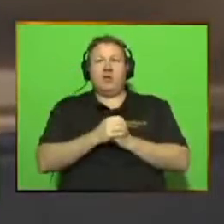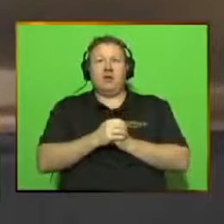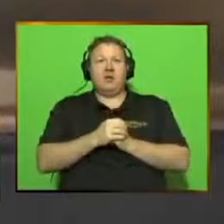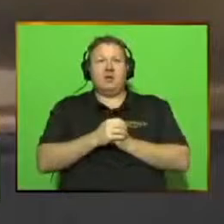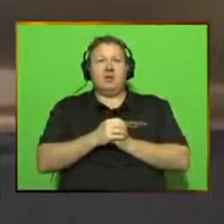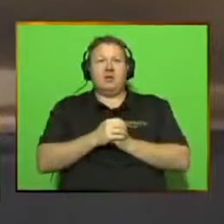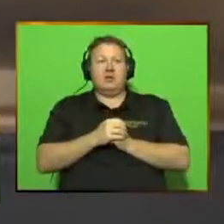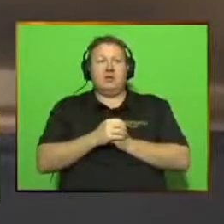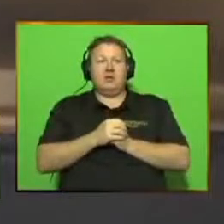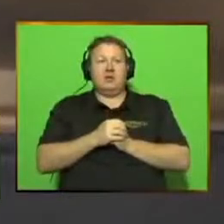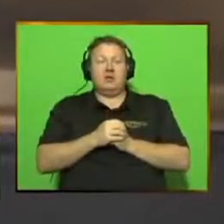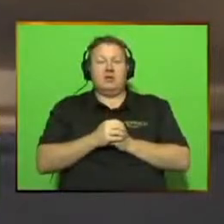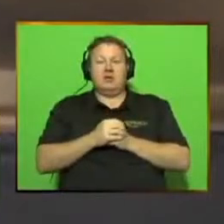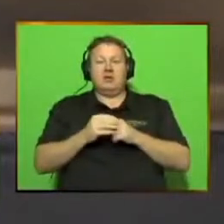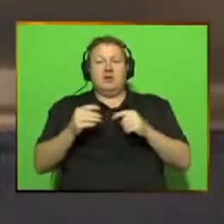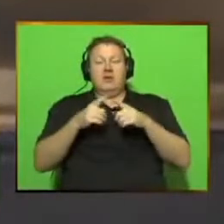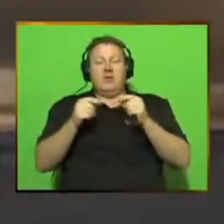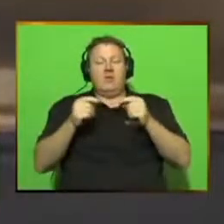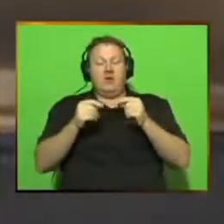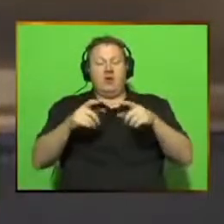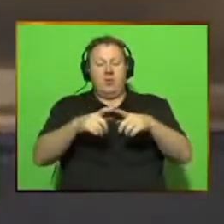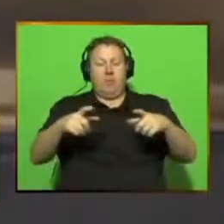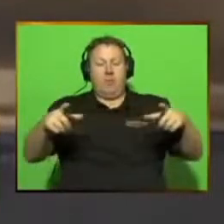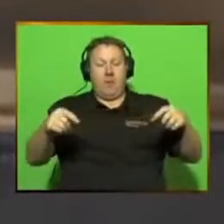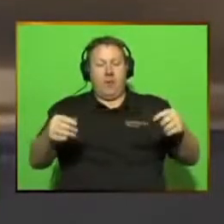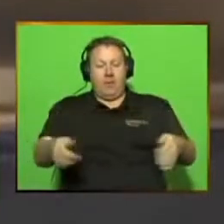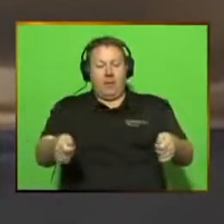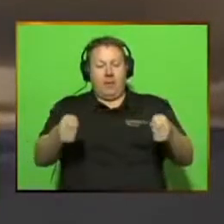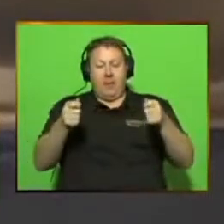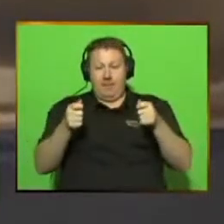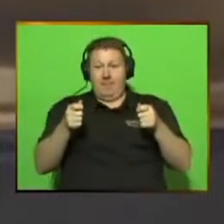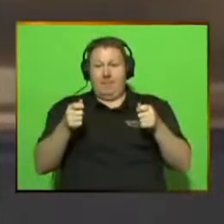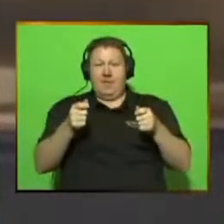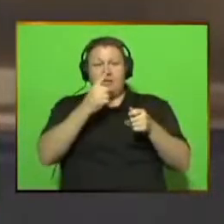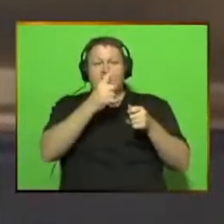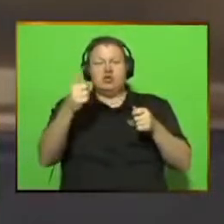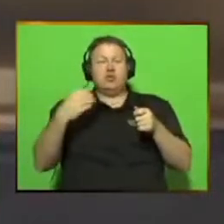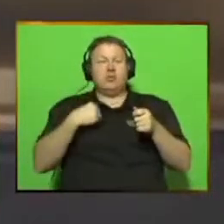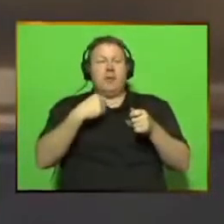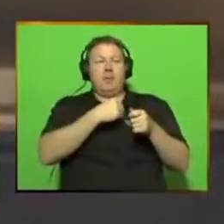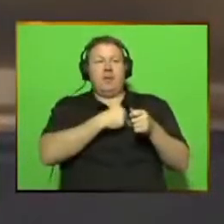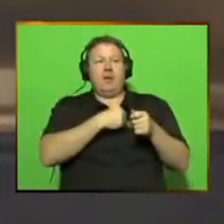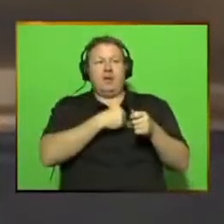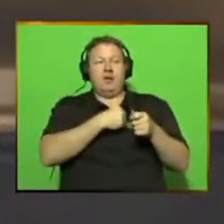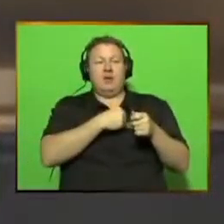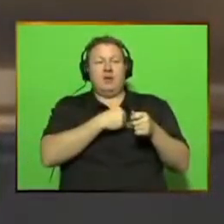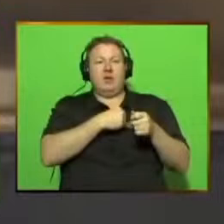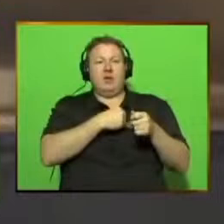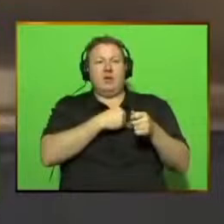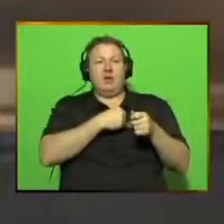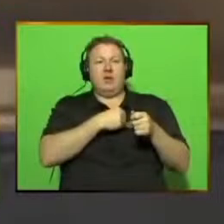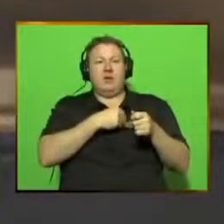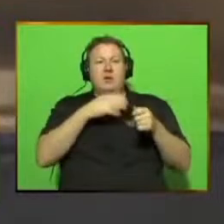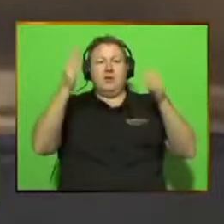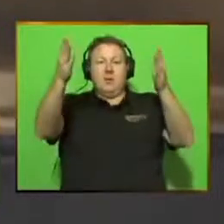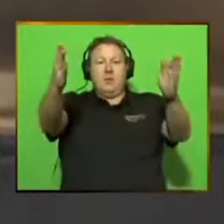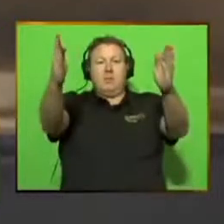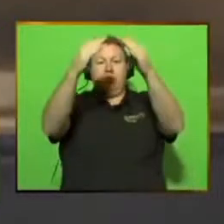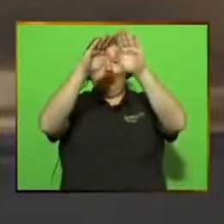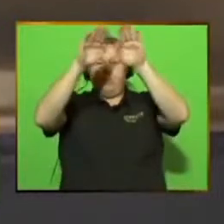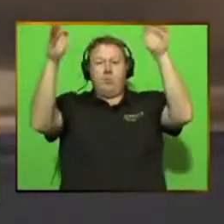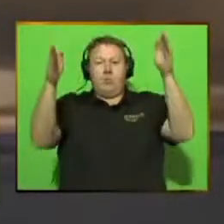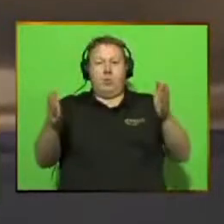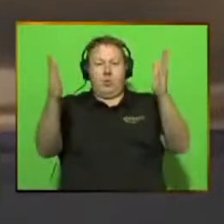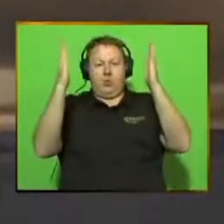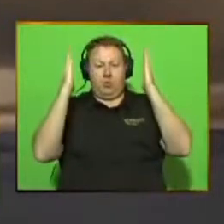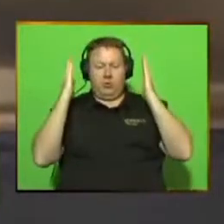After collecting a ballot paper, each member must proceed to one of the ballot booths and make